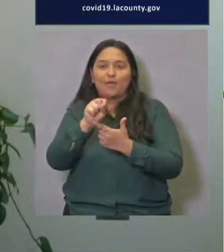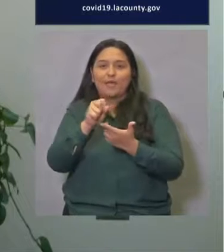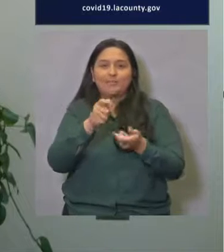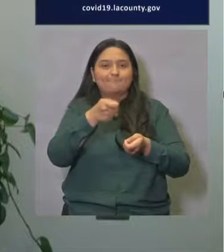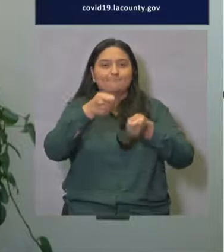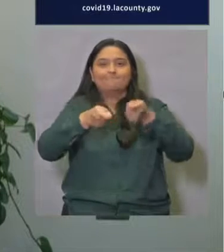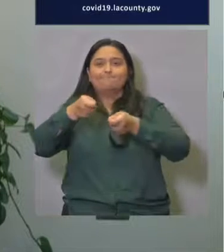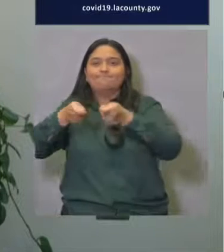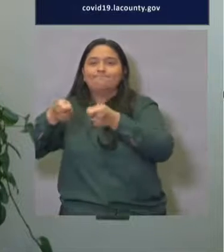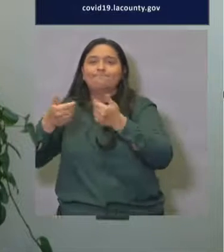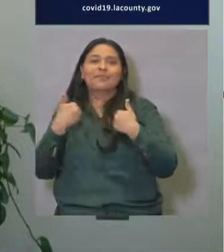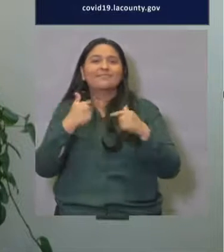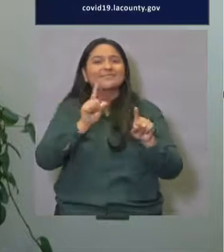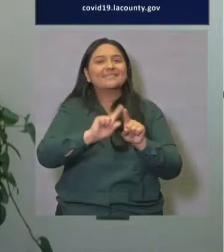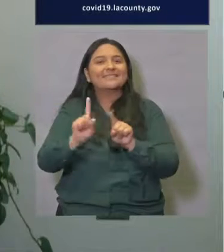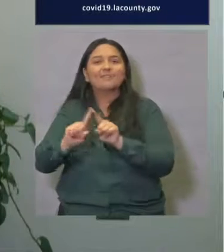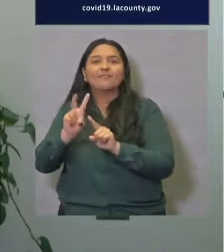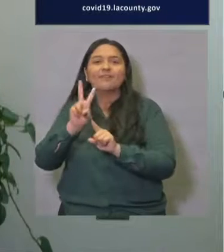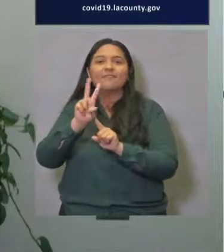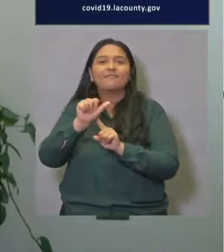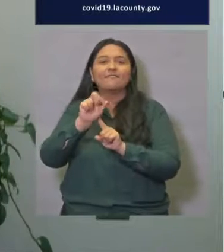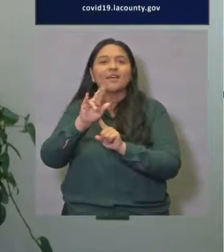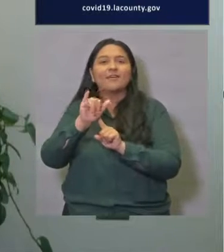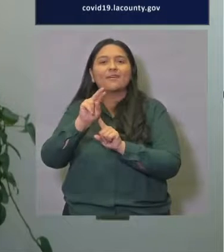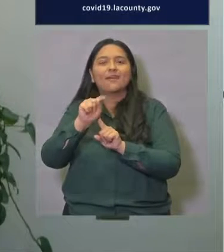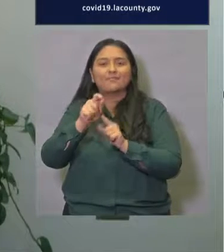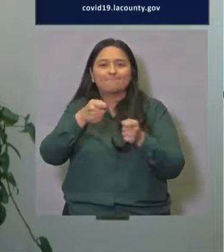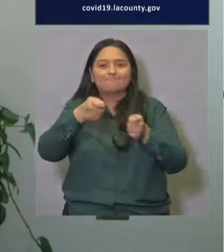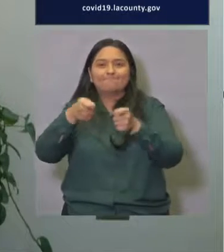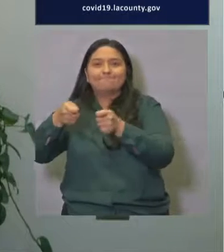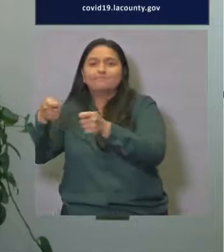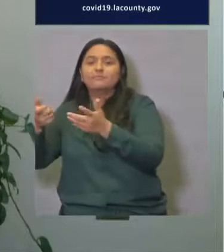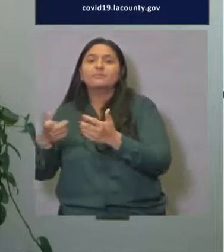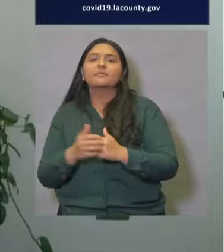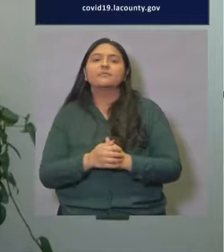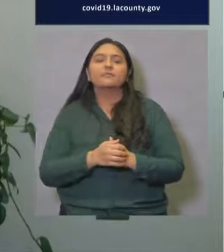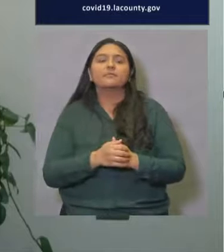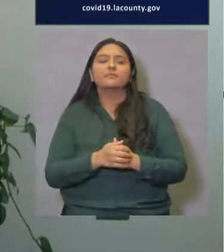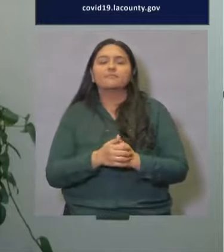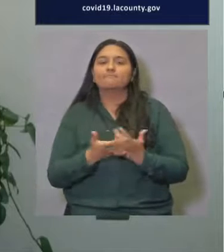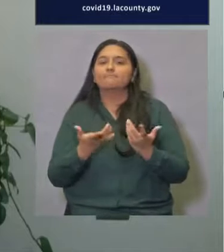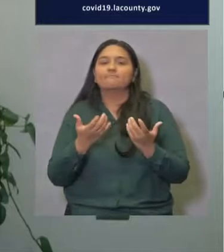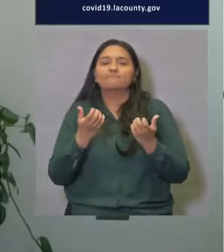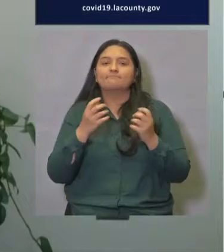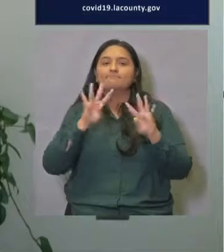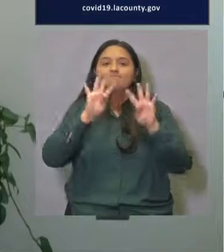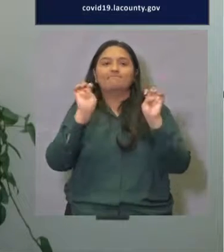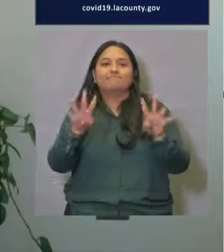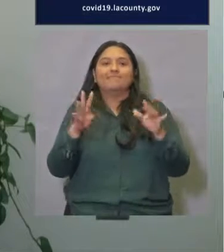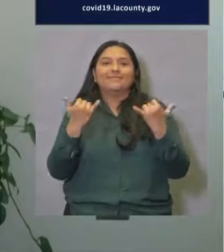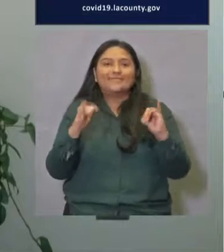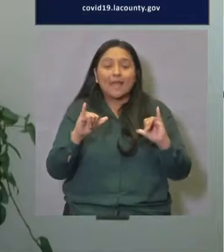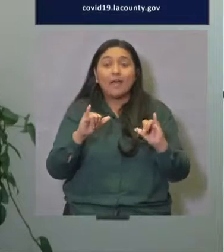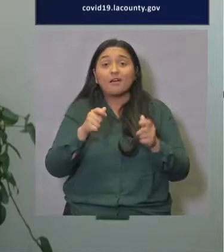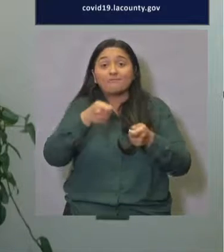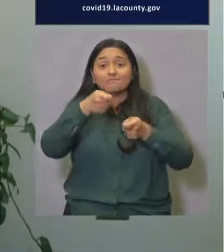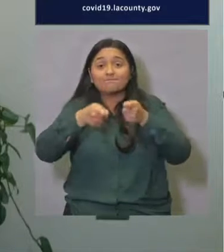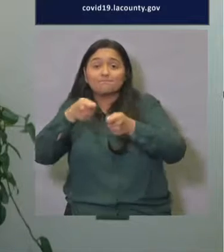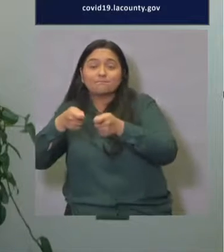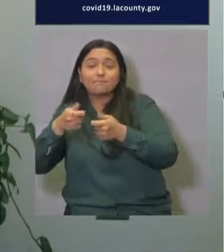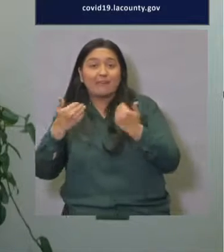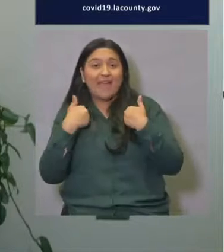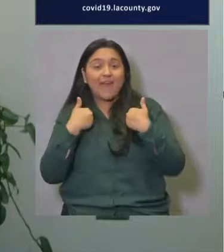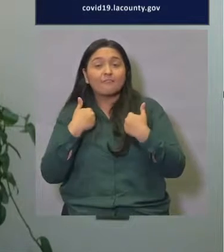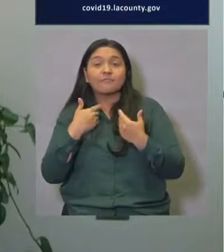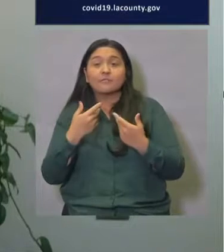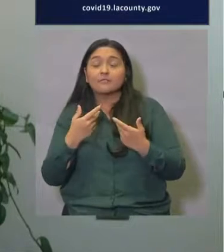and there's a lot of questions out, as you know, about the power of these variants and how much mutation